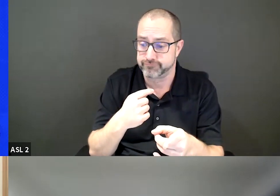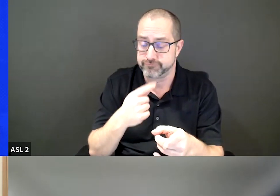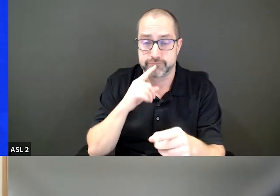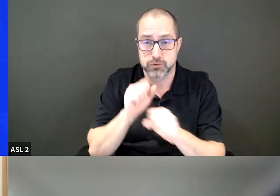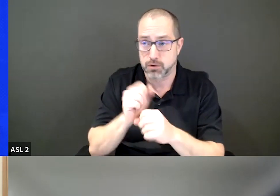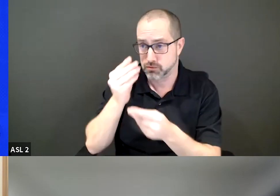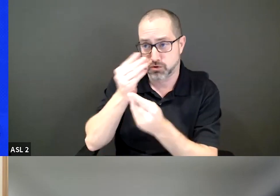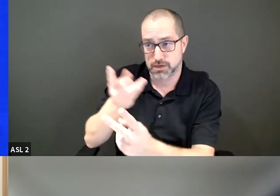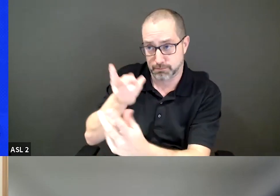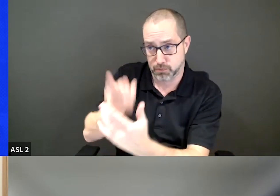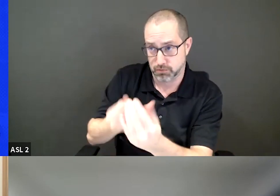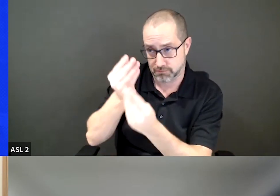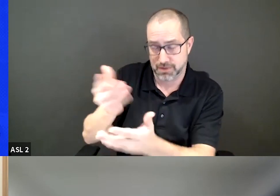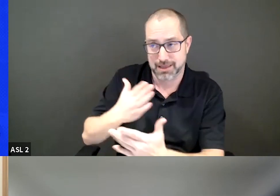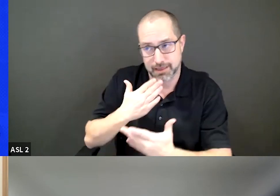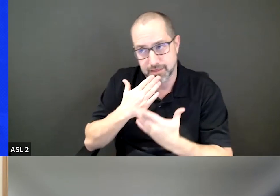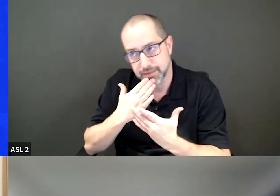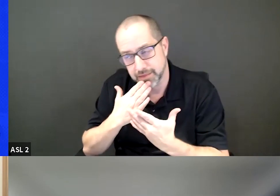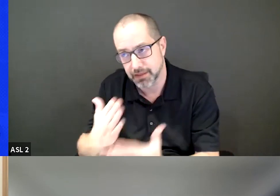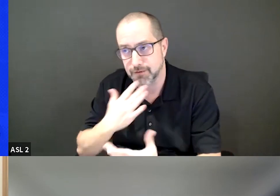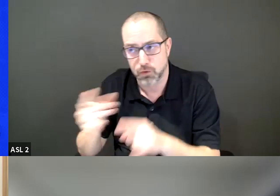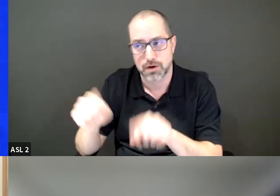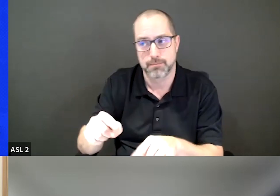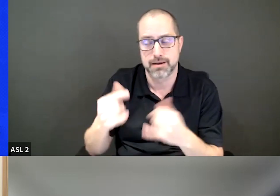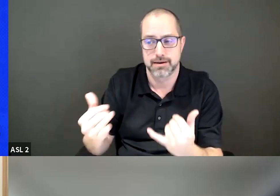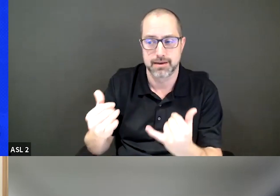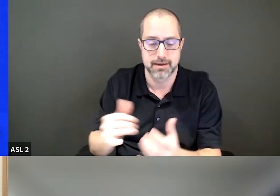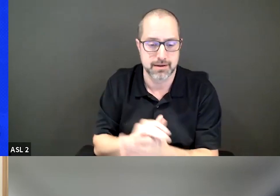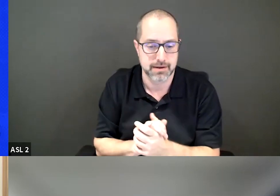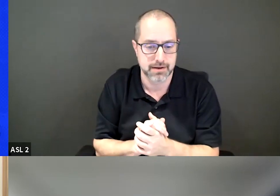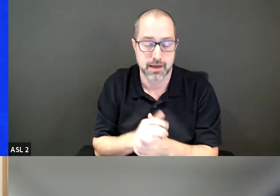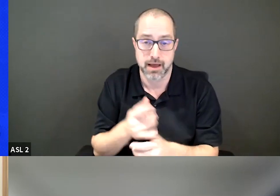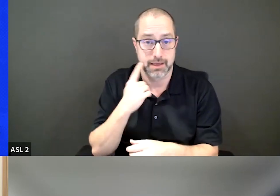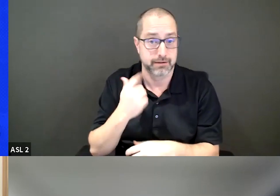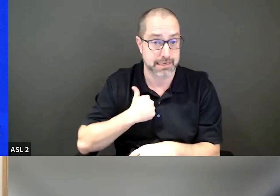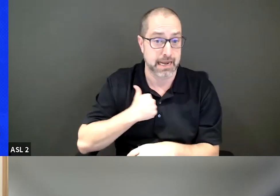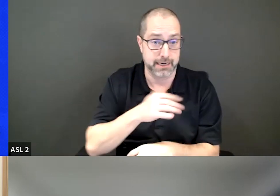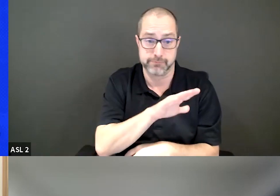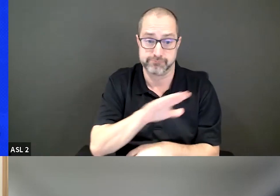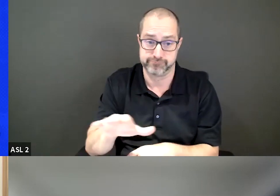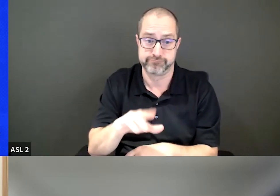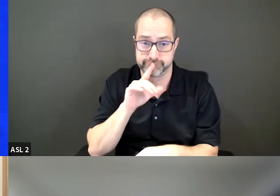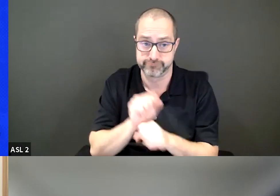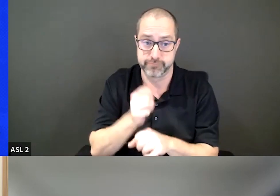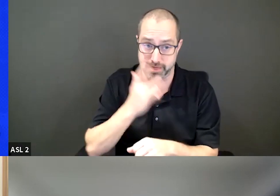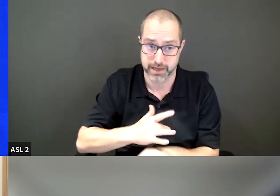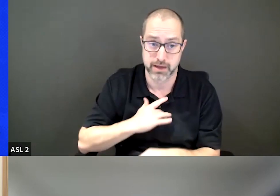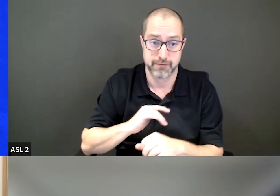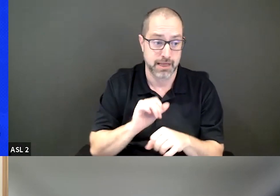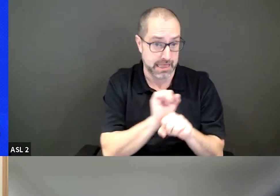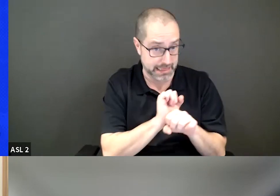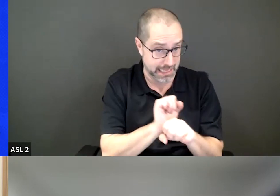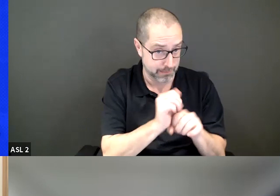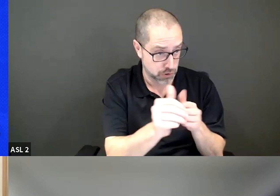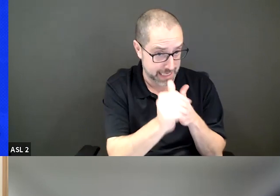of you for making time to come today. I believe we're very fortunate in Canada to have business and labor leaders that can talk